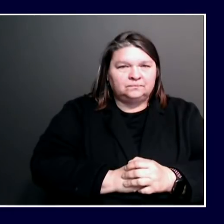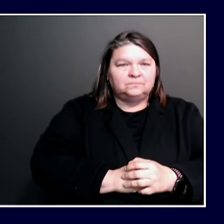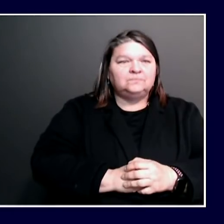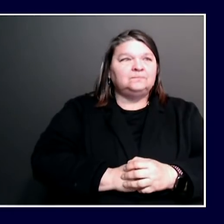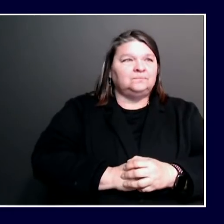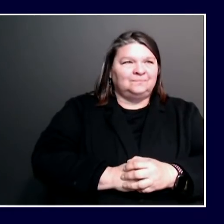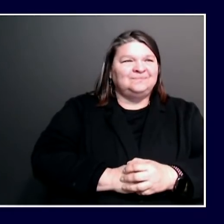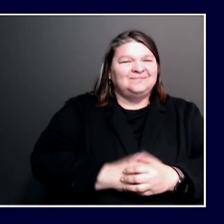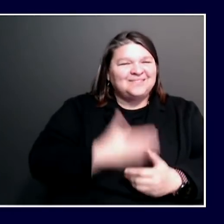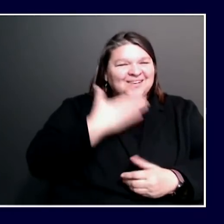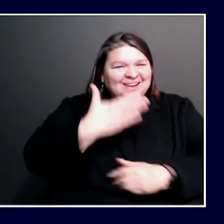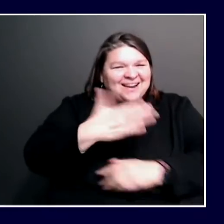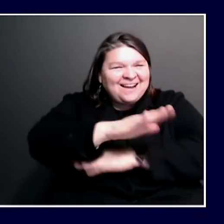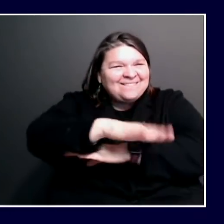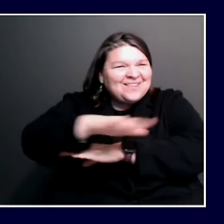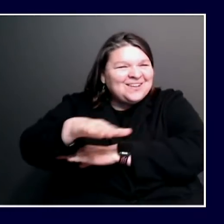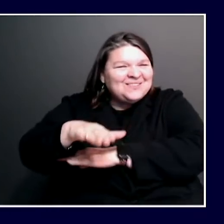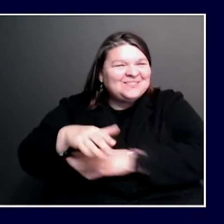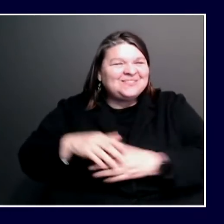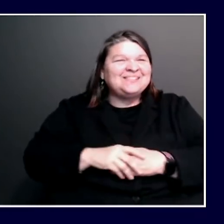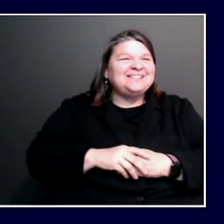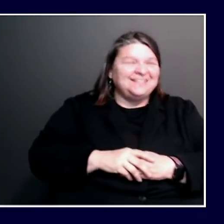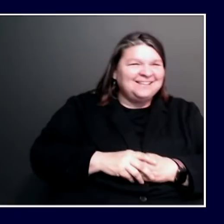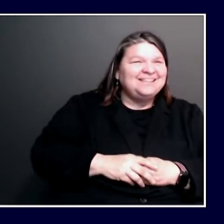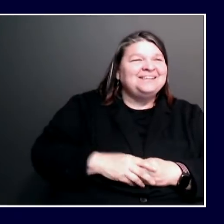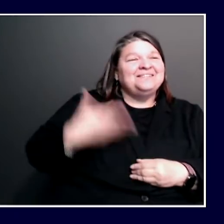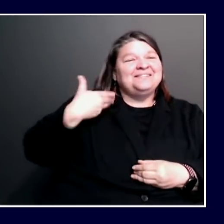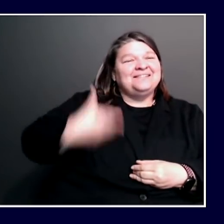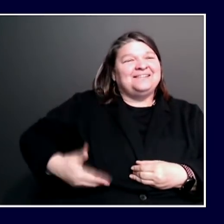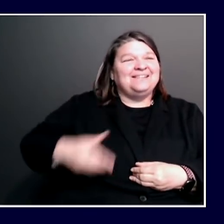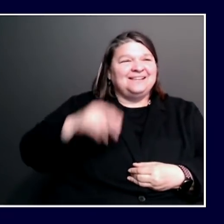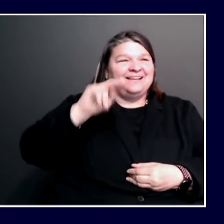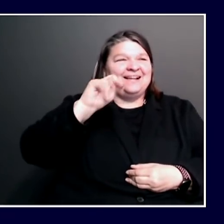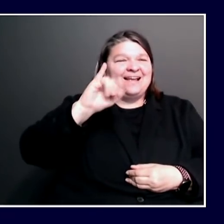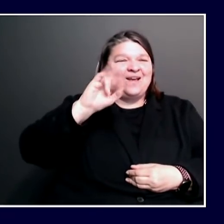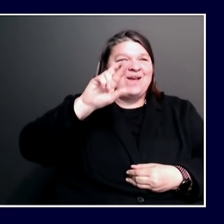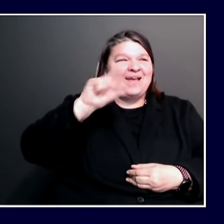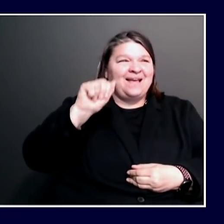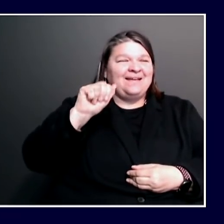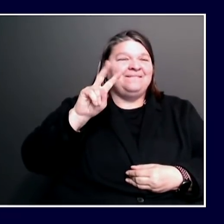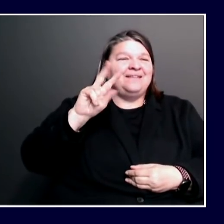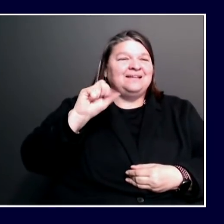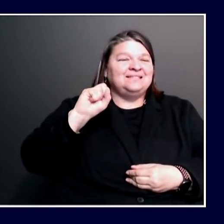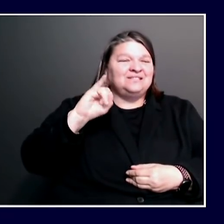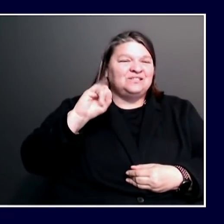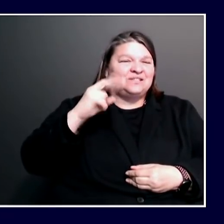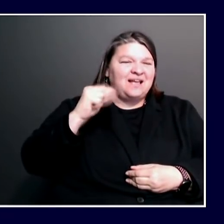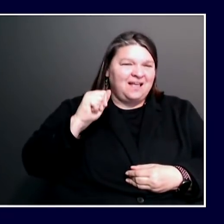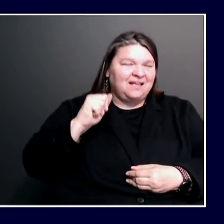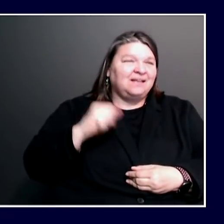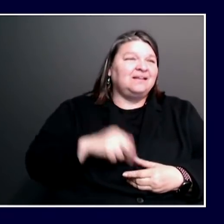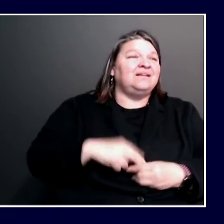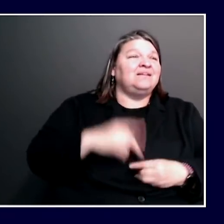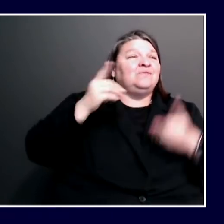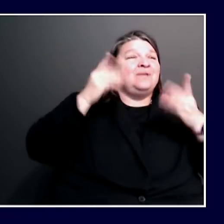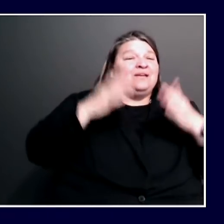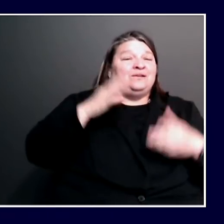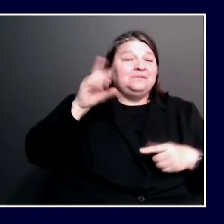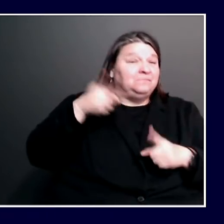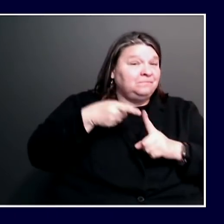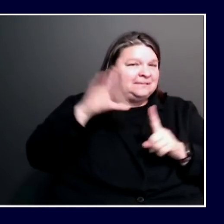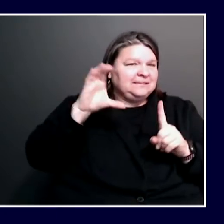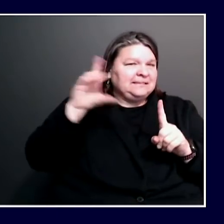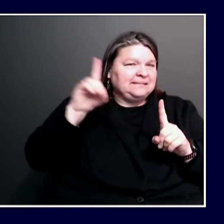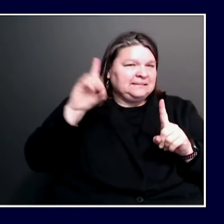Good afternoon, everyone. I'm Nirav Shah, the director of the Maine CDC. I'm joined this afternoon by Commissioner Jean